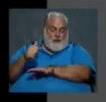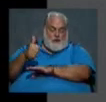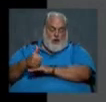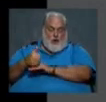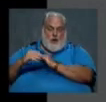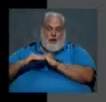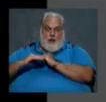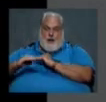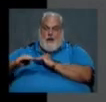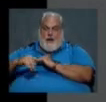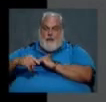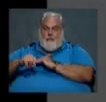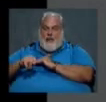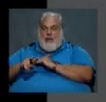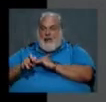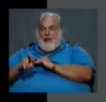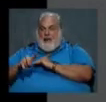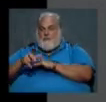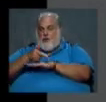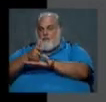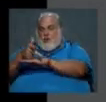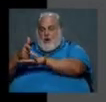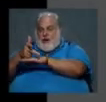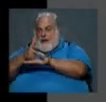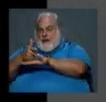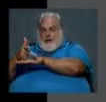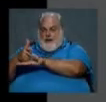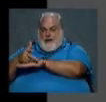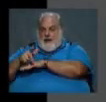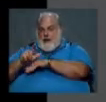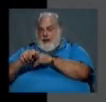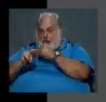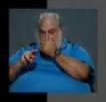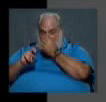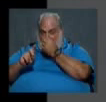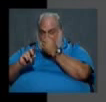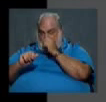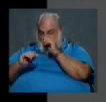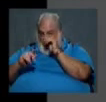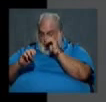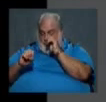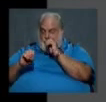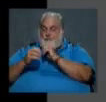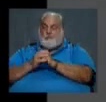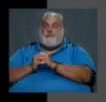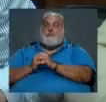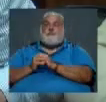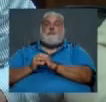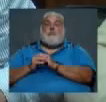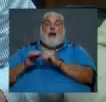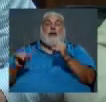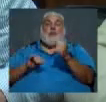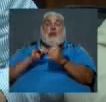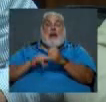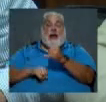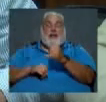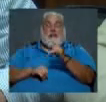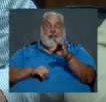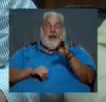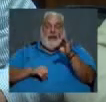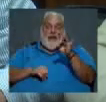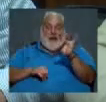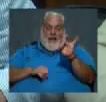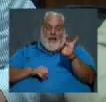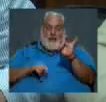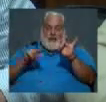and landscaped parking lot to comply with code standards. The last item on the consent agenda is item 8,